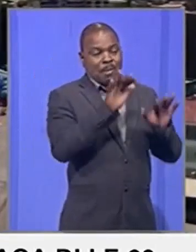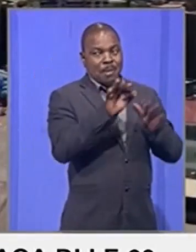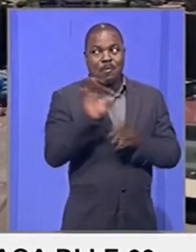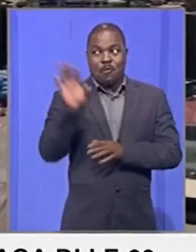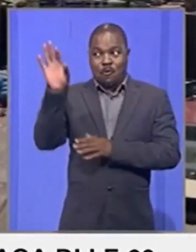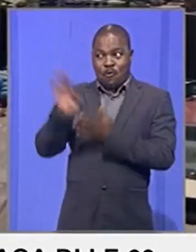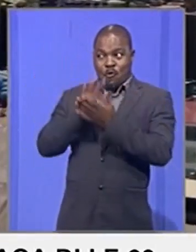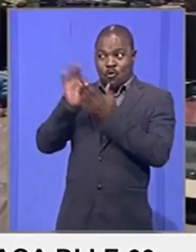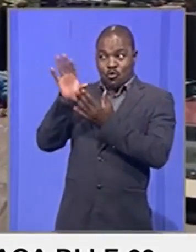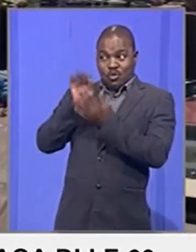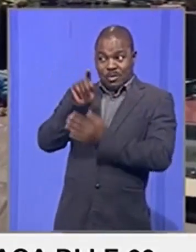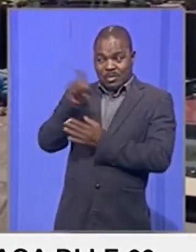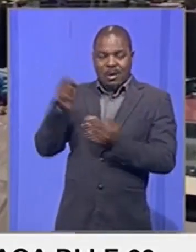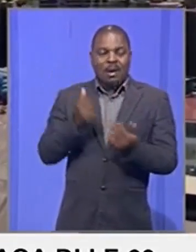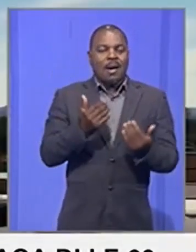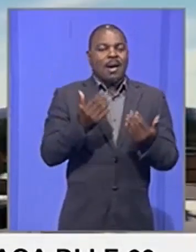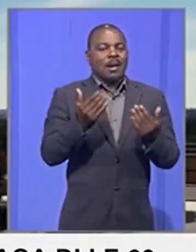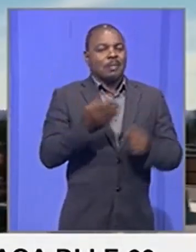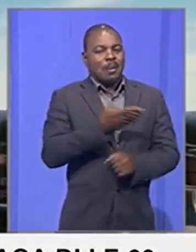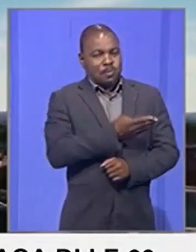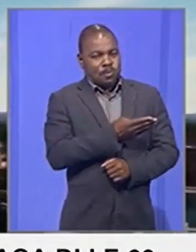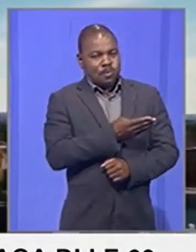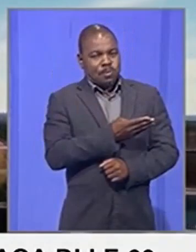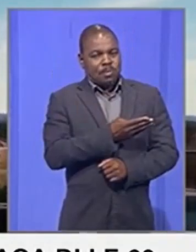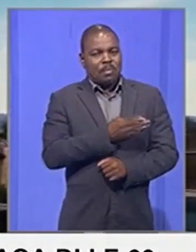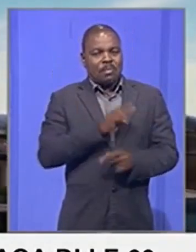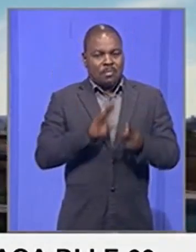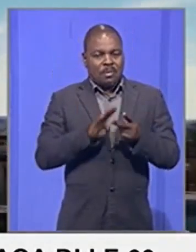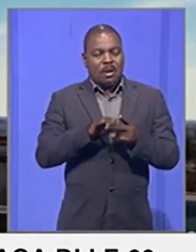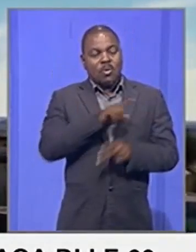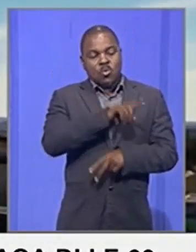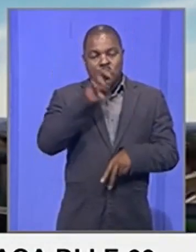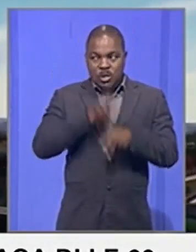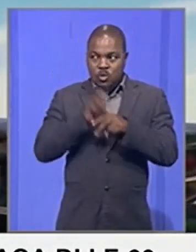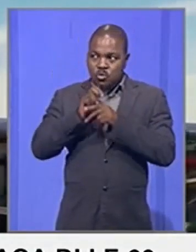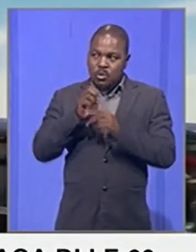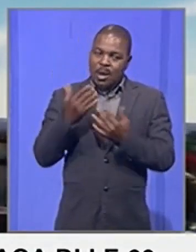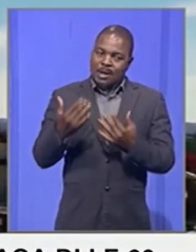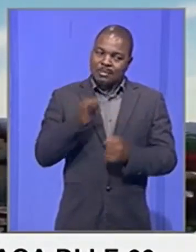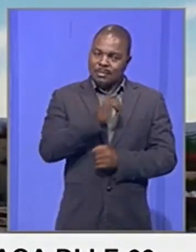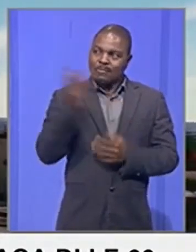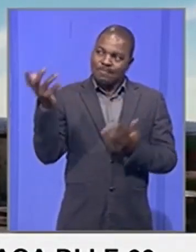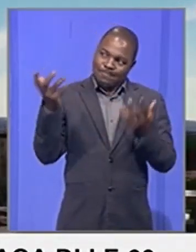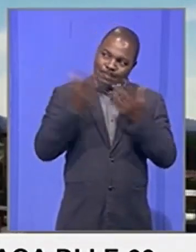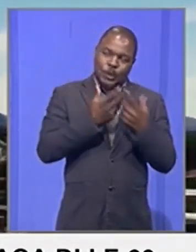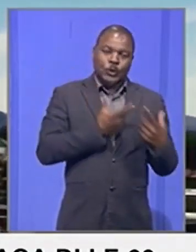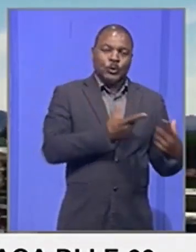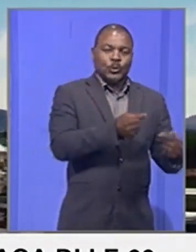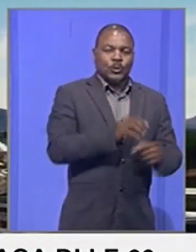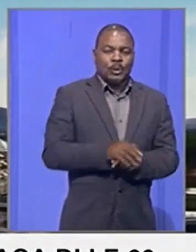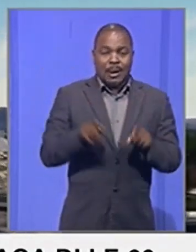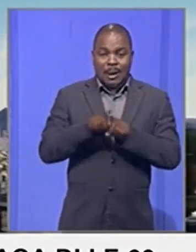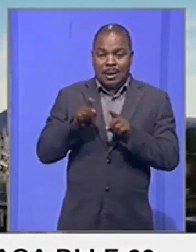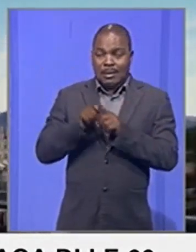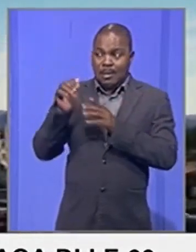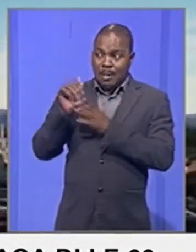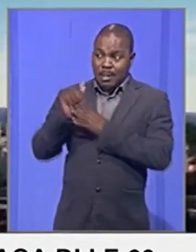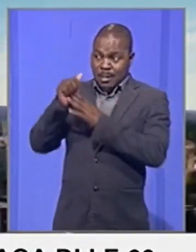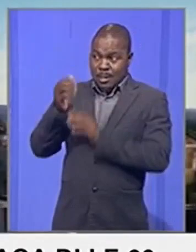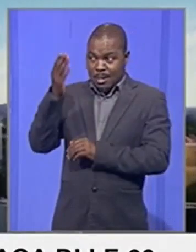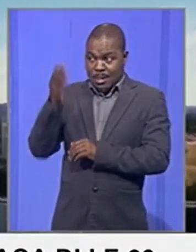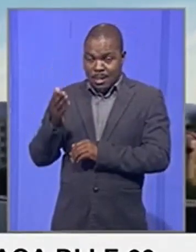in the sense that the people who have elected you, they are looking upon you